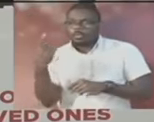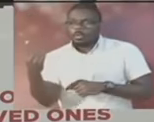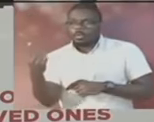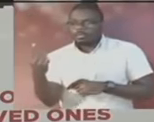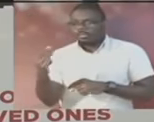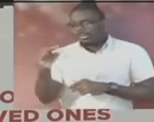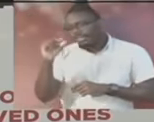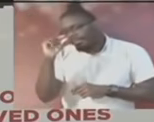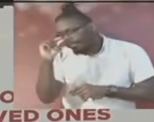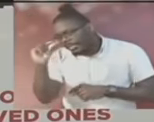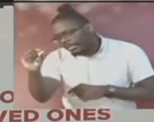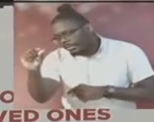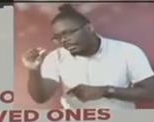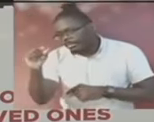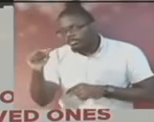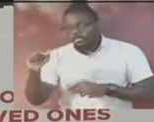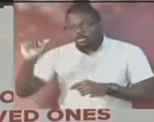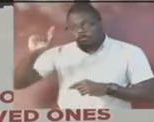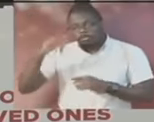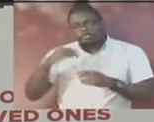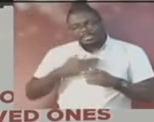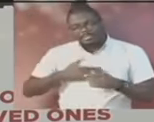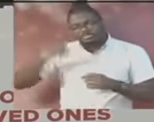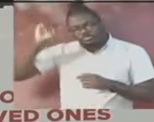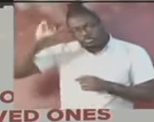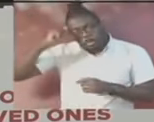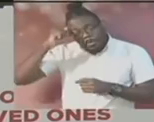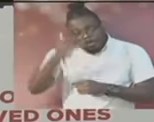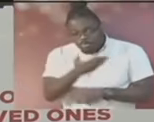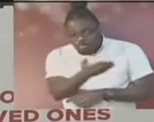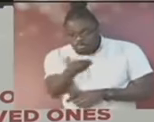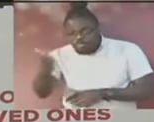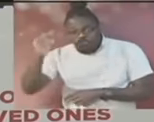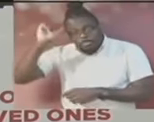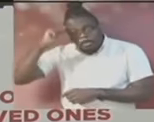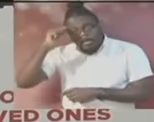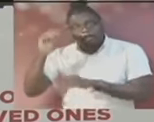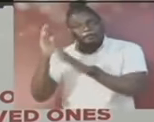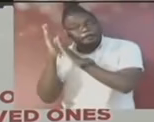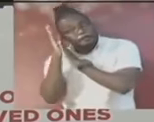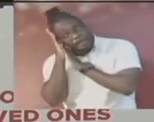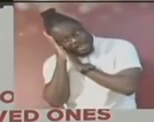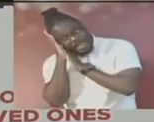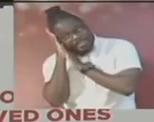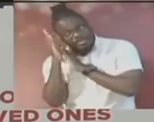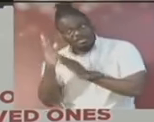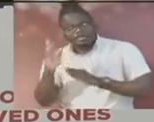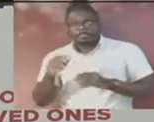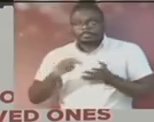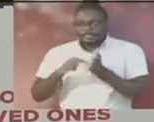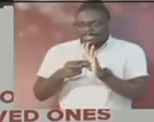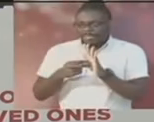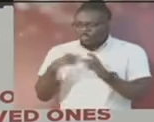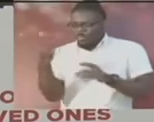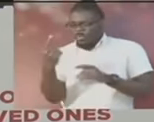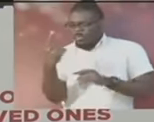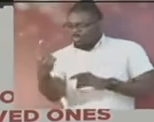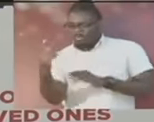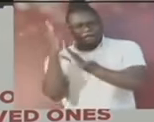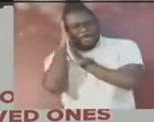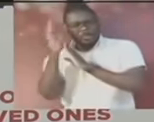again remind the population, as I did on Monday, that a bed is not merely a bed. A bed consists of the